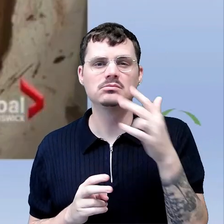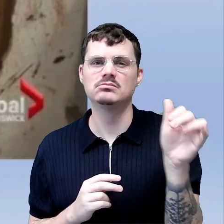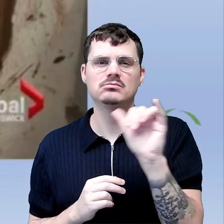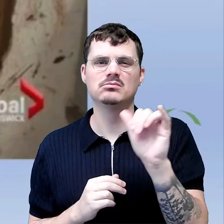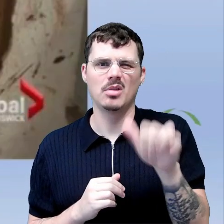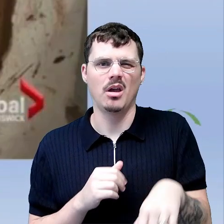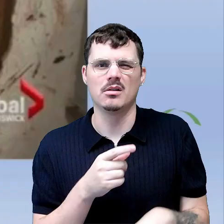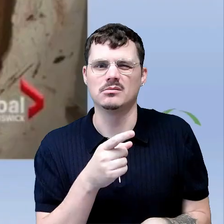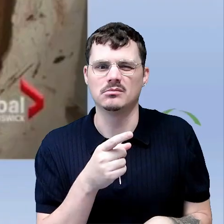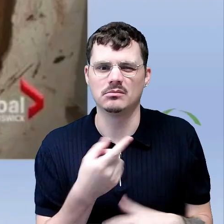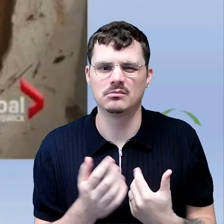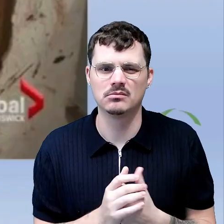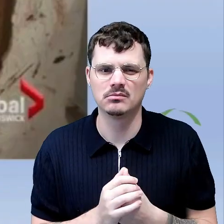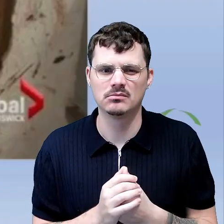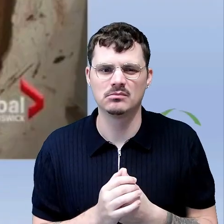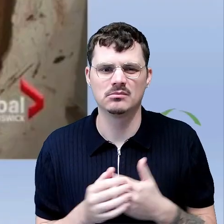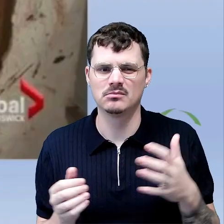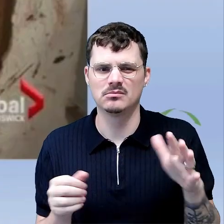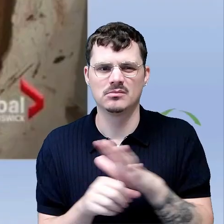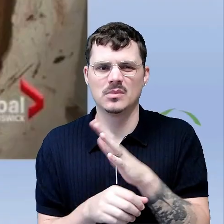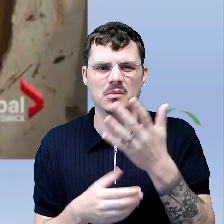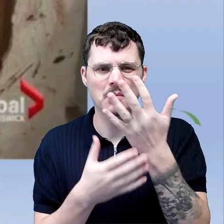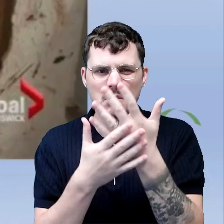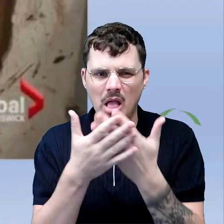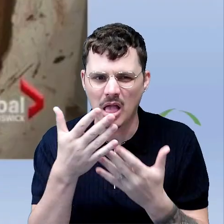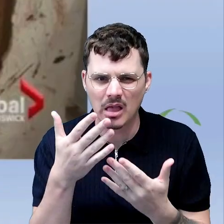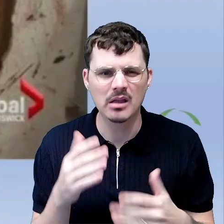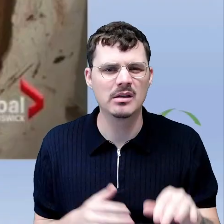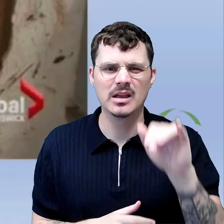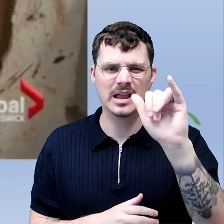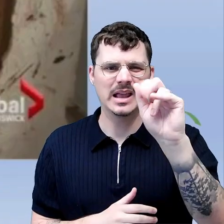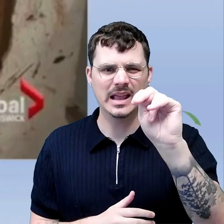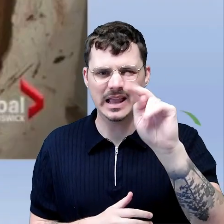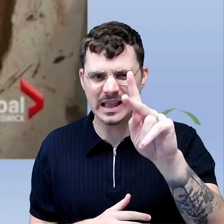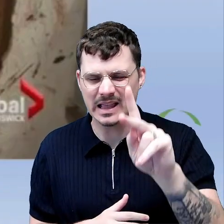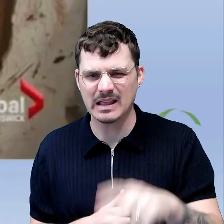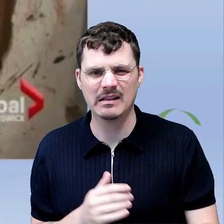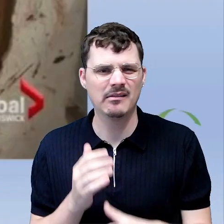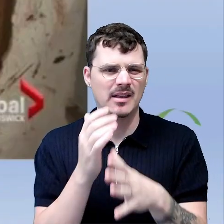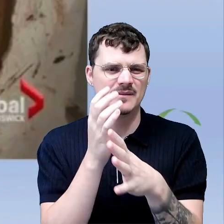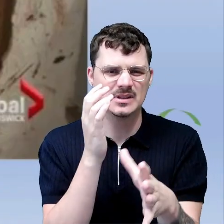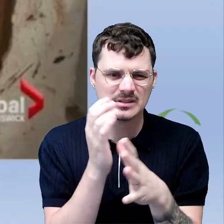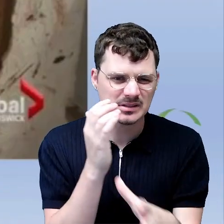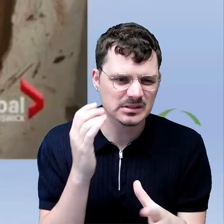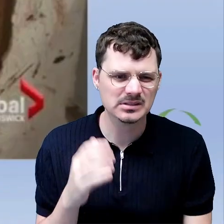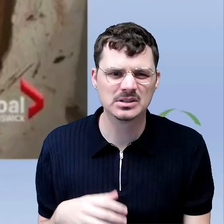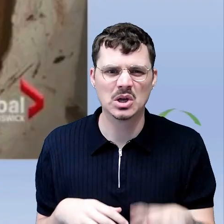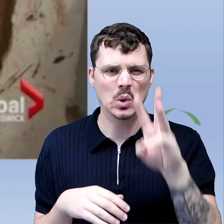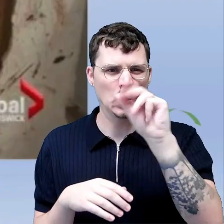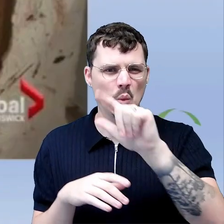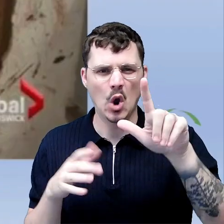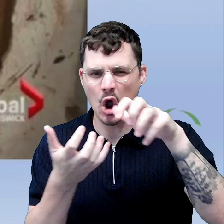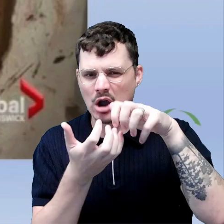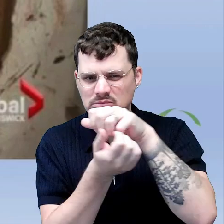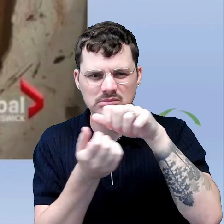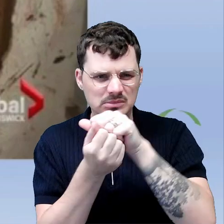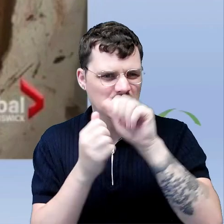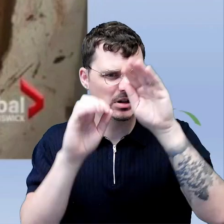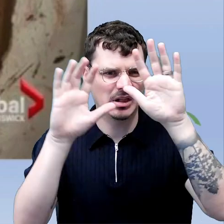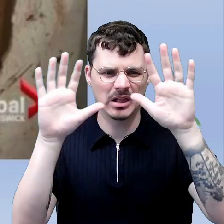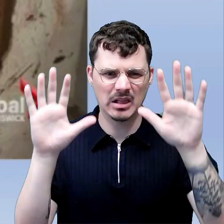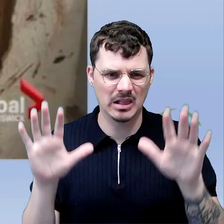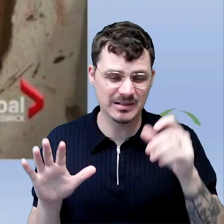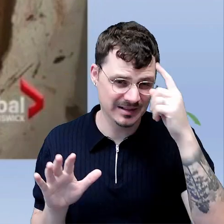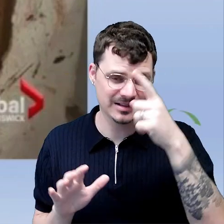like, covered with blood and ink and feces, and the walls were destroyed, and there's only so many